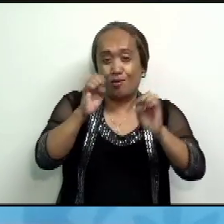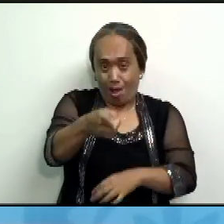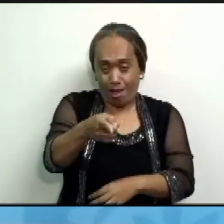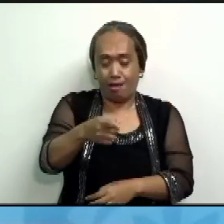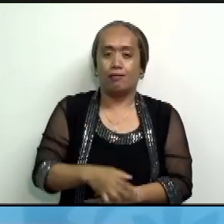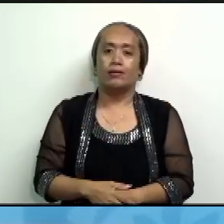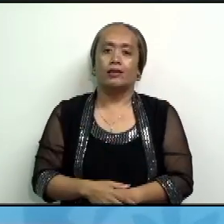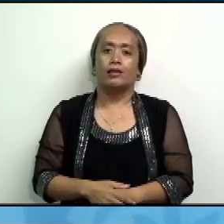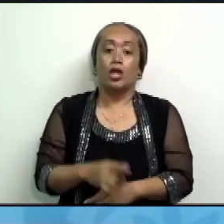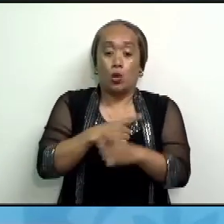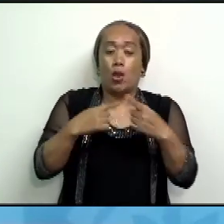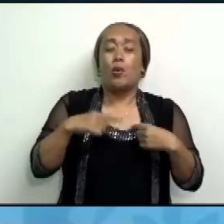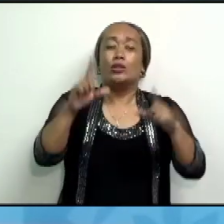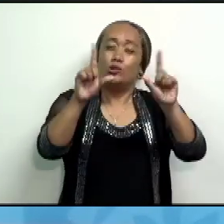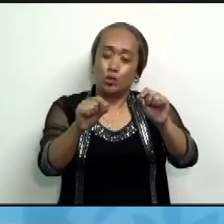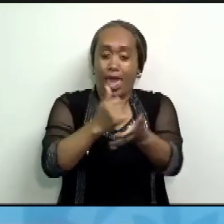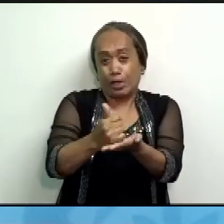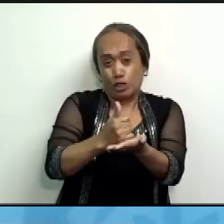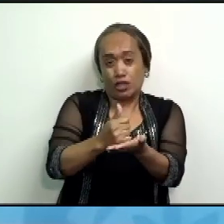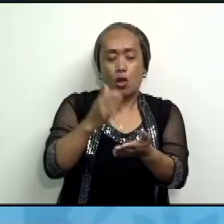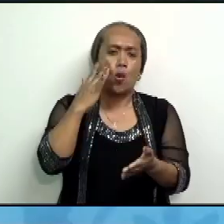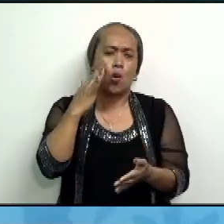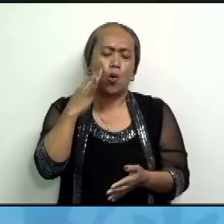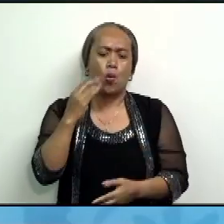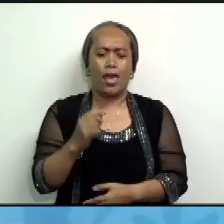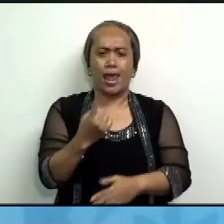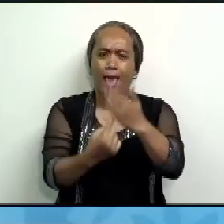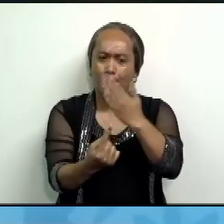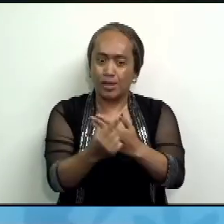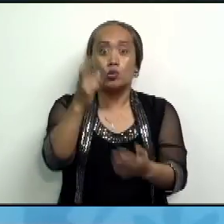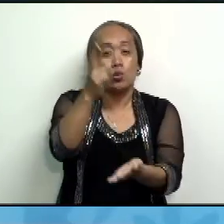We will act based on clear triggers, not guesswork.